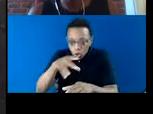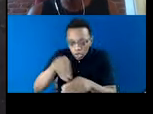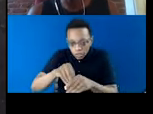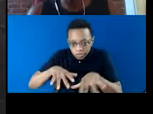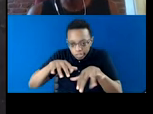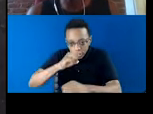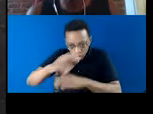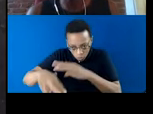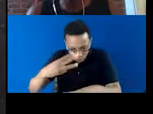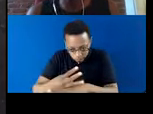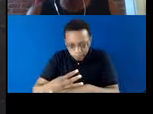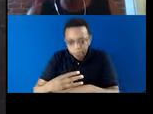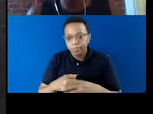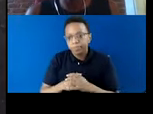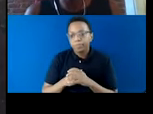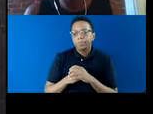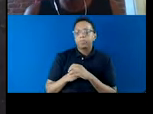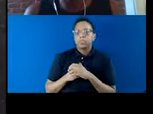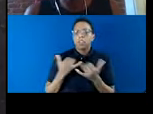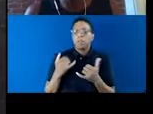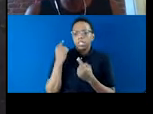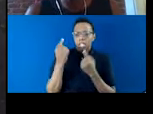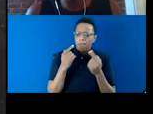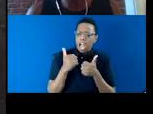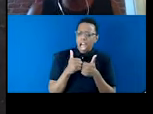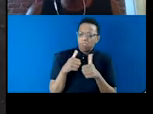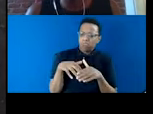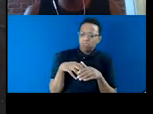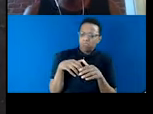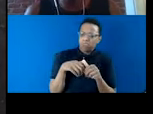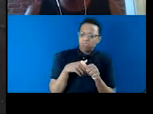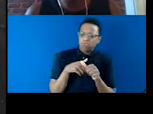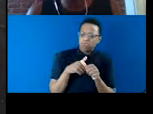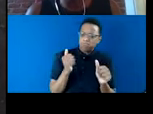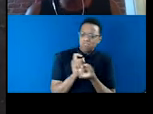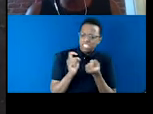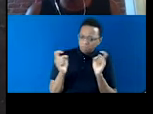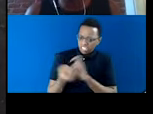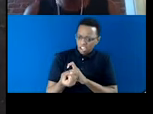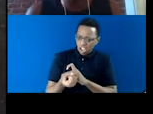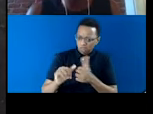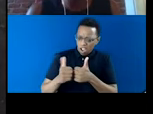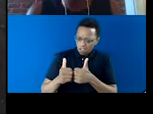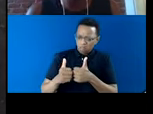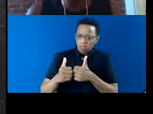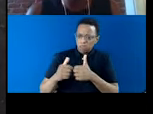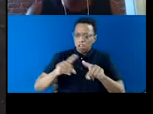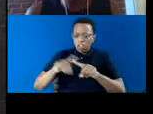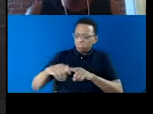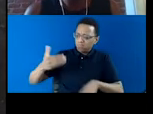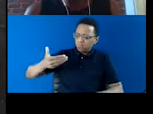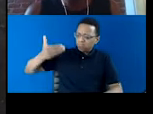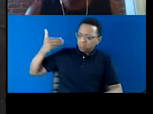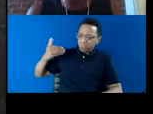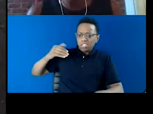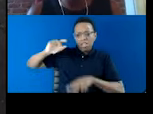system. And so I want us to think about how we get out of that, how we move together when we're not that, but also about the legacy that we have of people